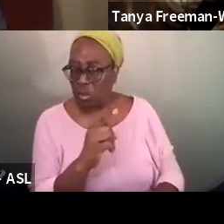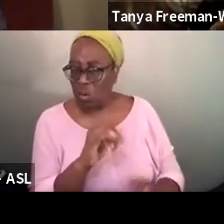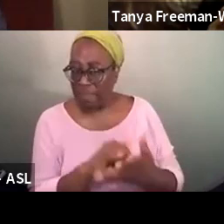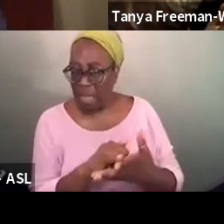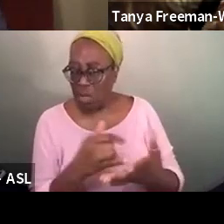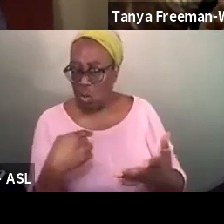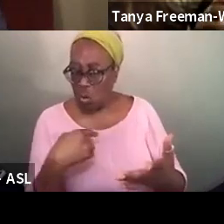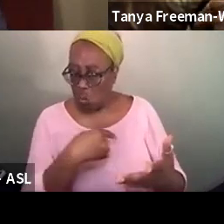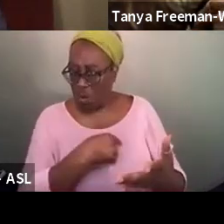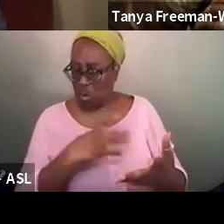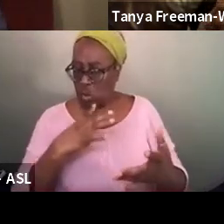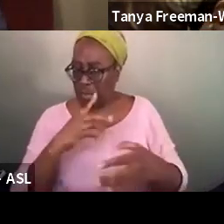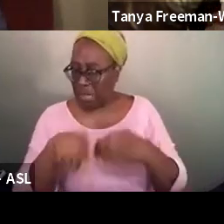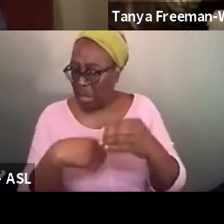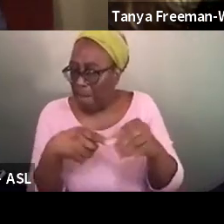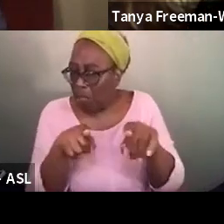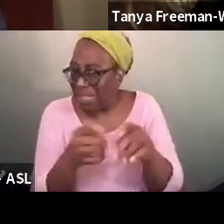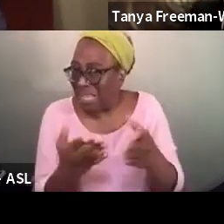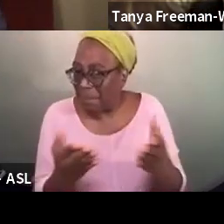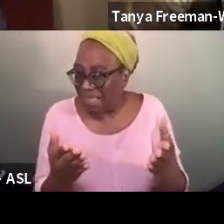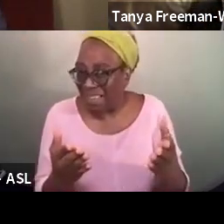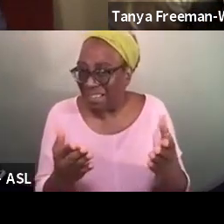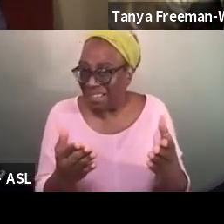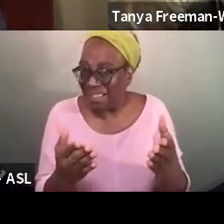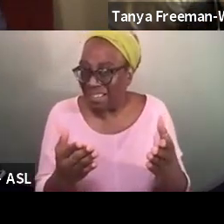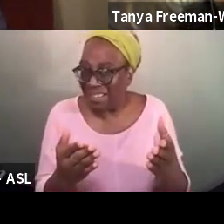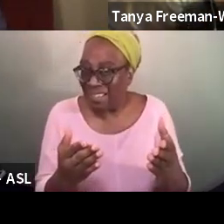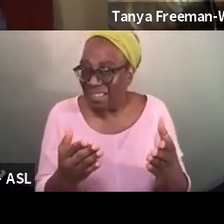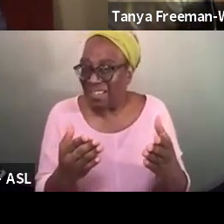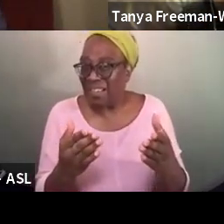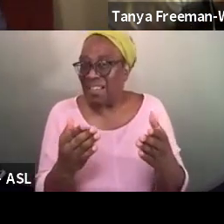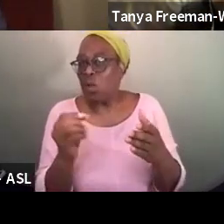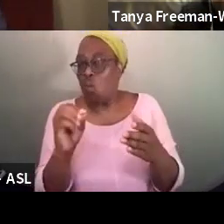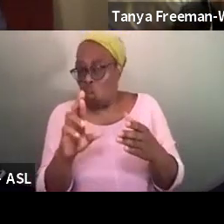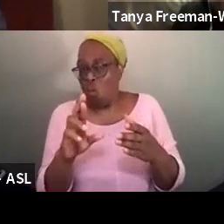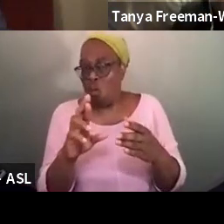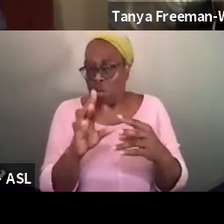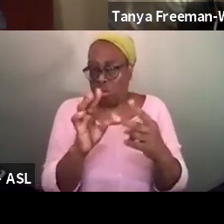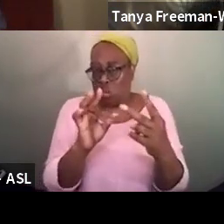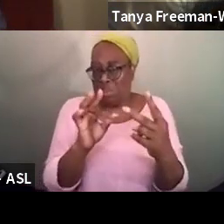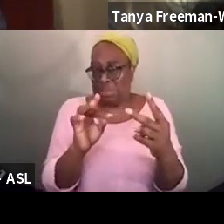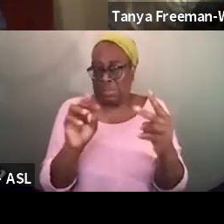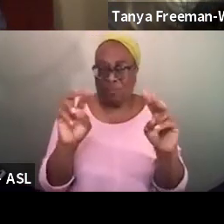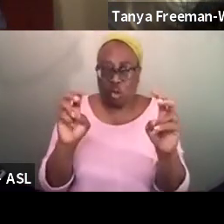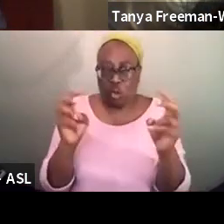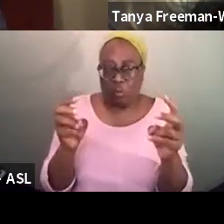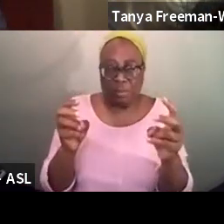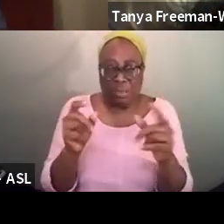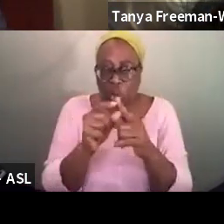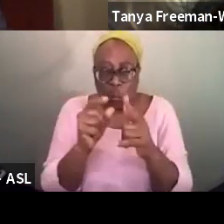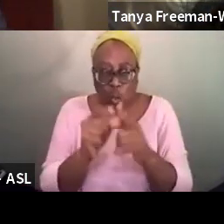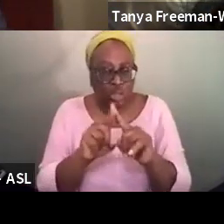we are talking about the same thing, but it's just a choice of terms, but I think a very